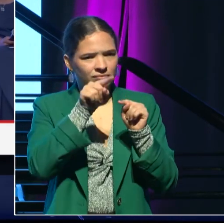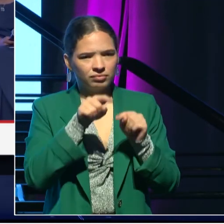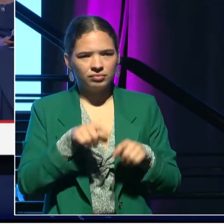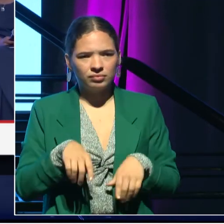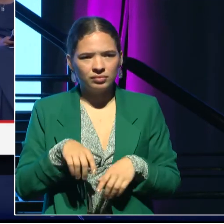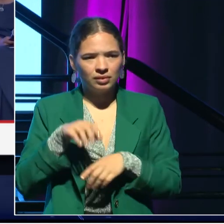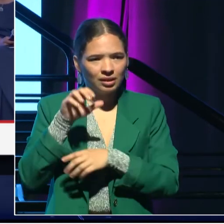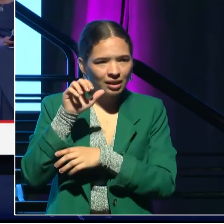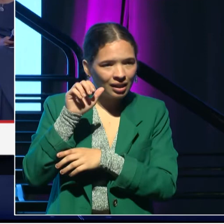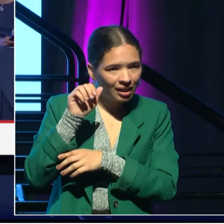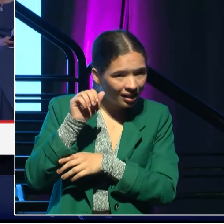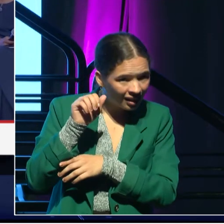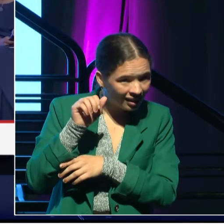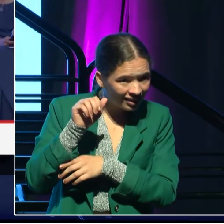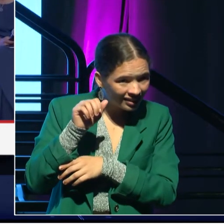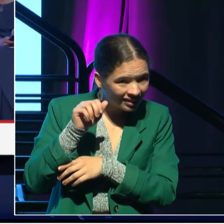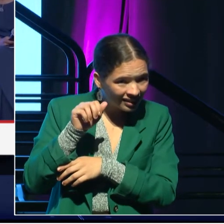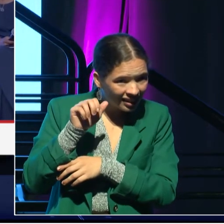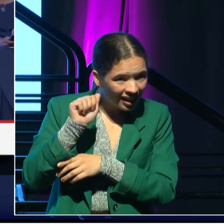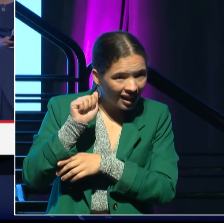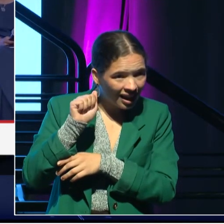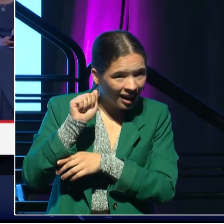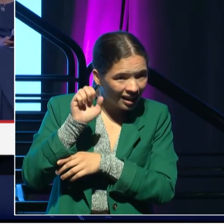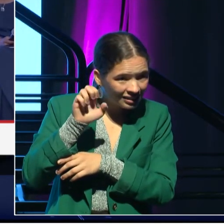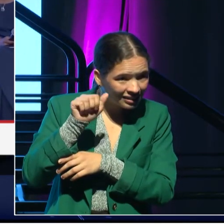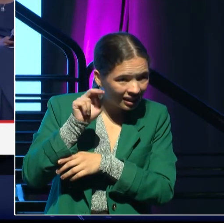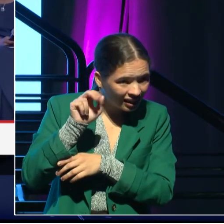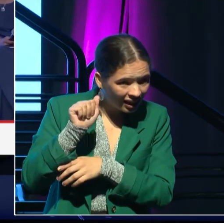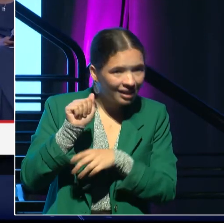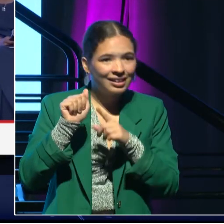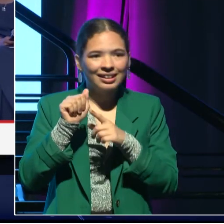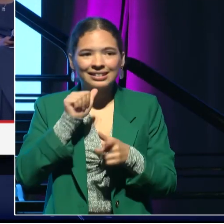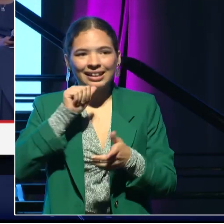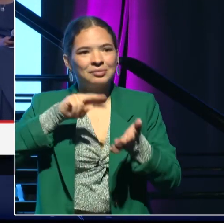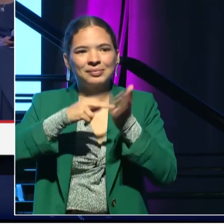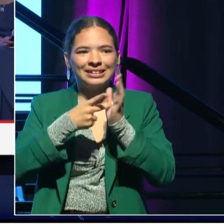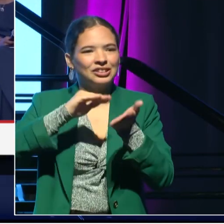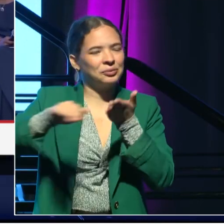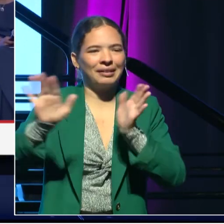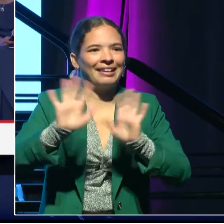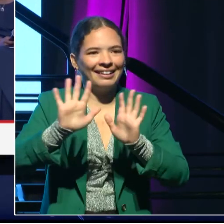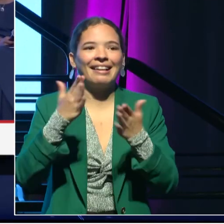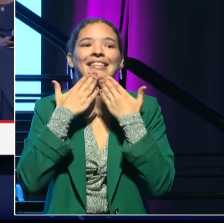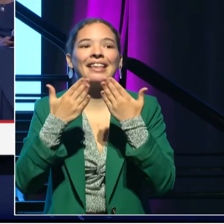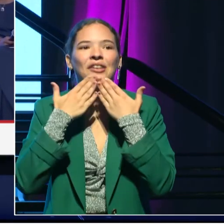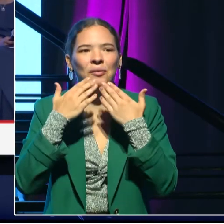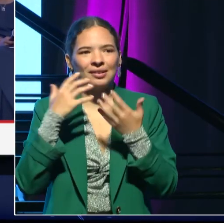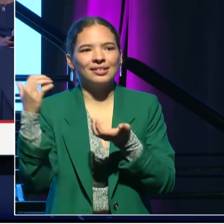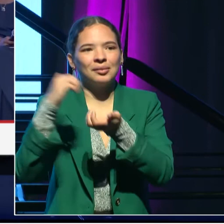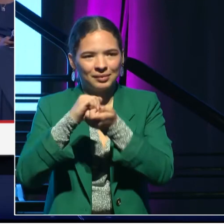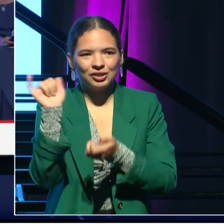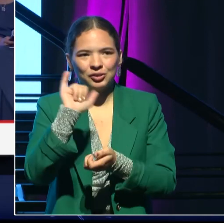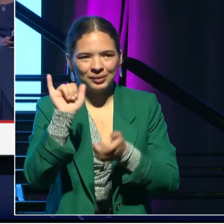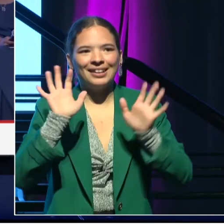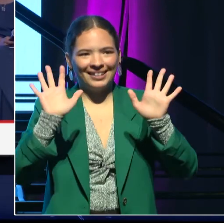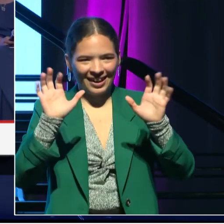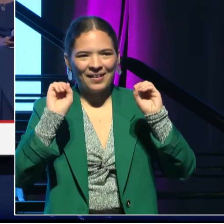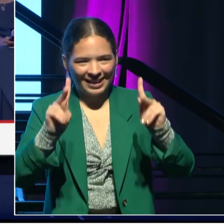Aetna. I wasn't trying to be dismissive, sir. Thank you so much for your partnership and leadership in this space. Okay.